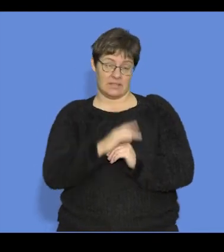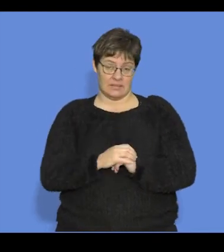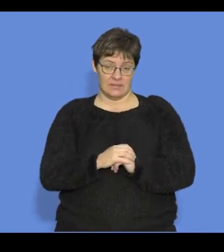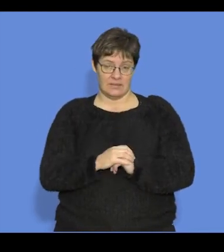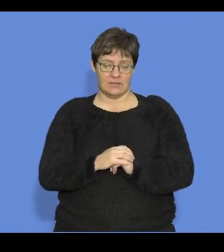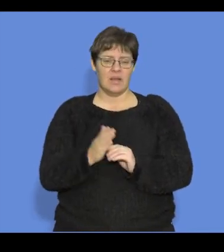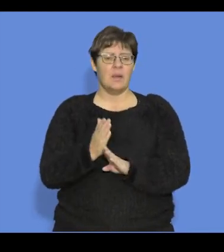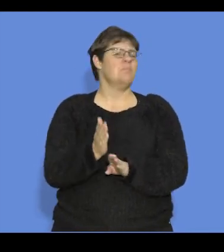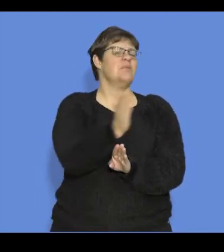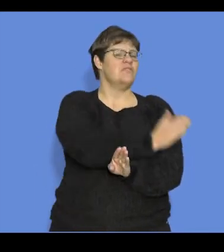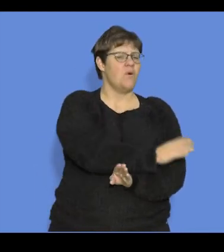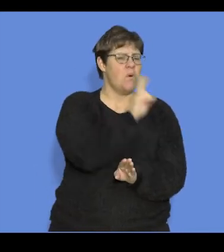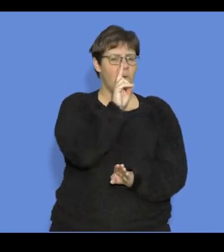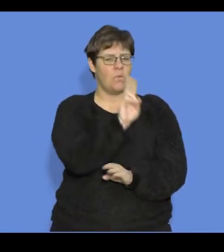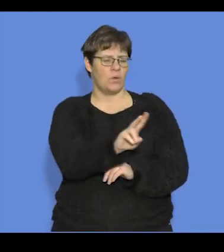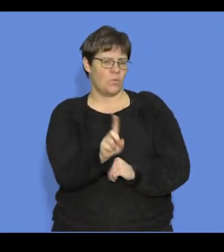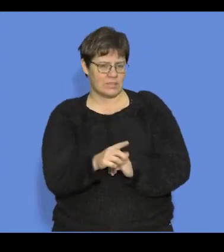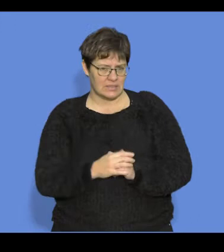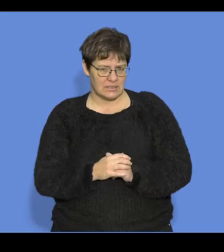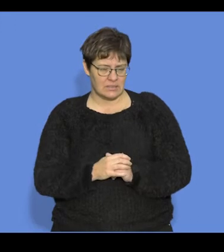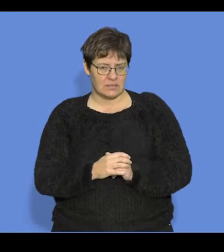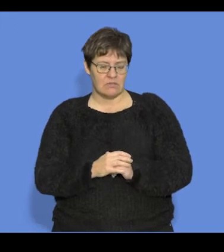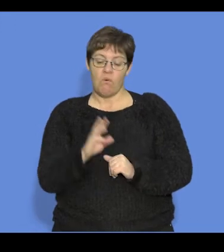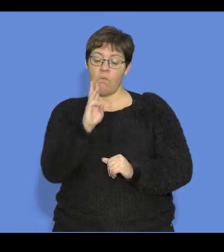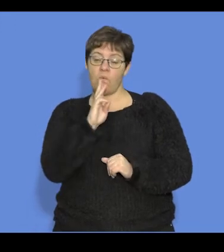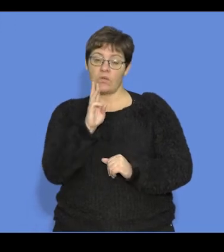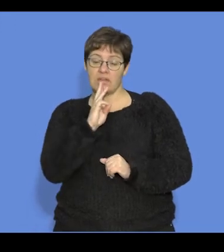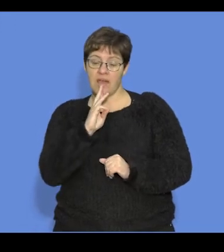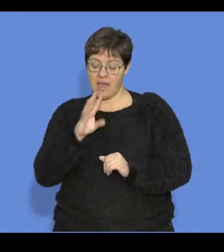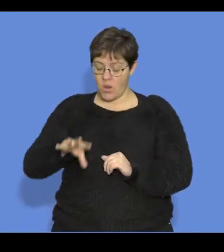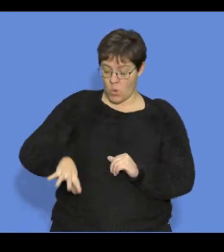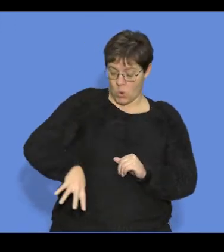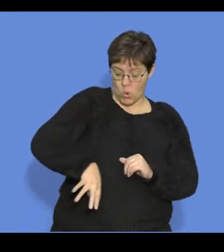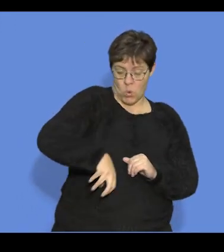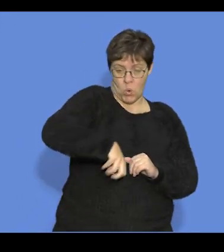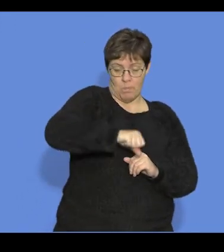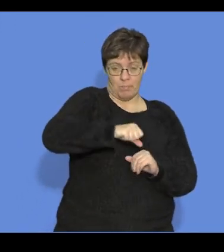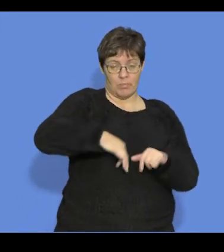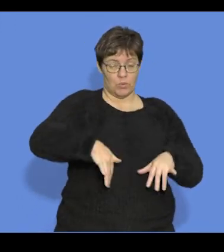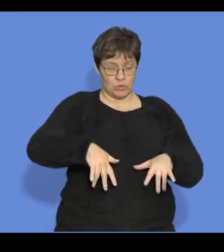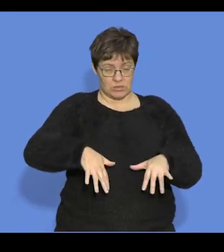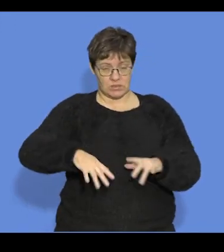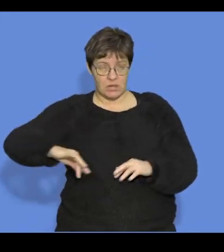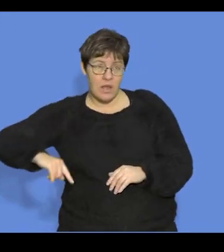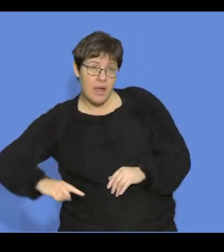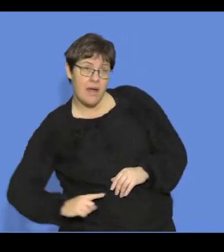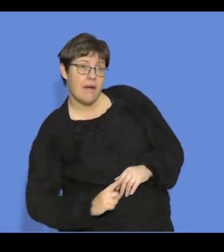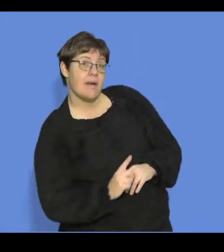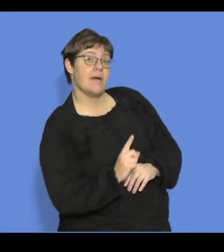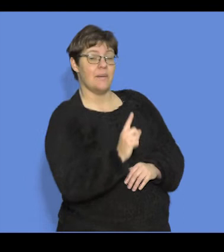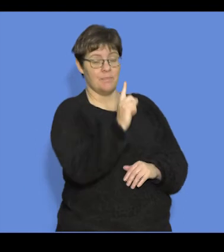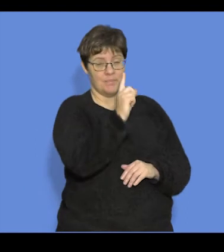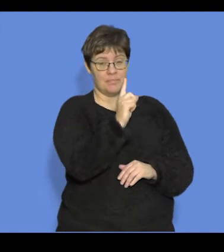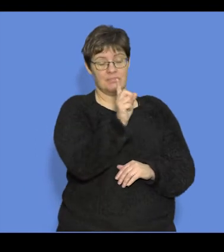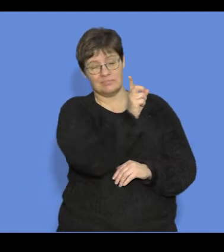previous lessons, we looked at how water goes in through the root, goes all the way up, and